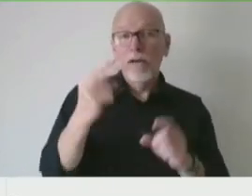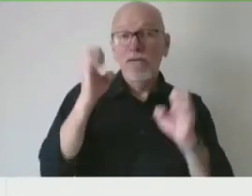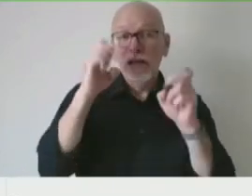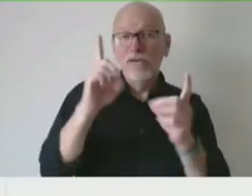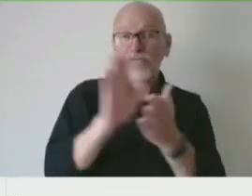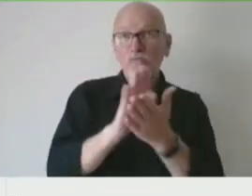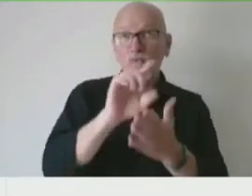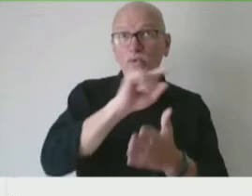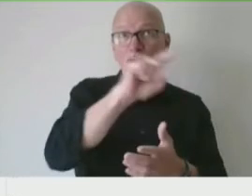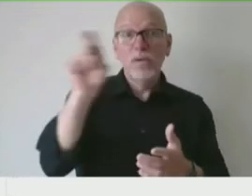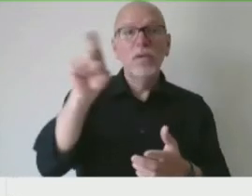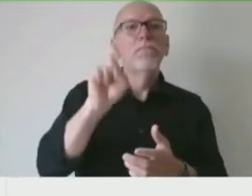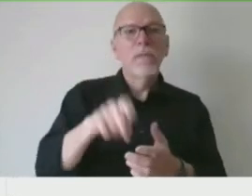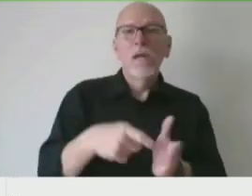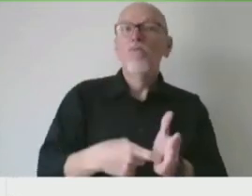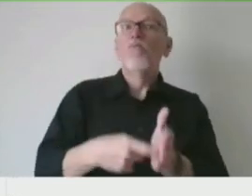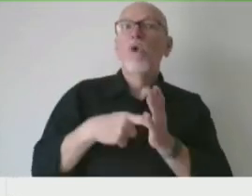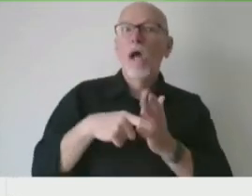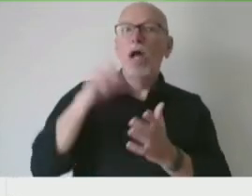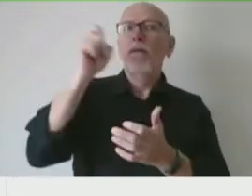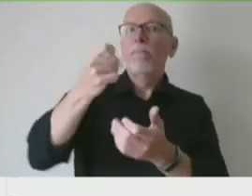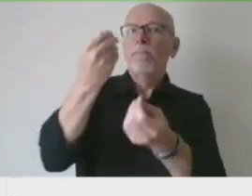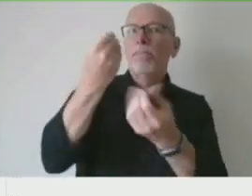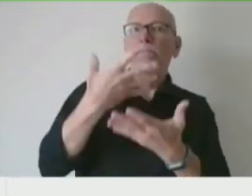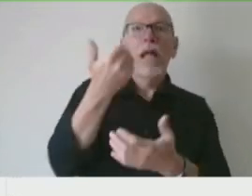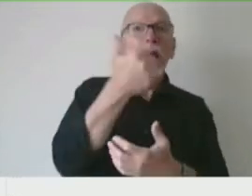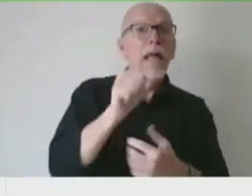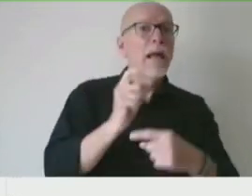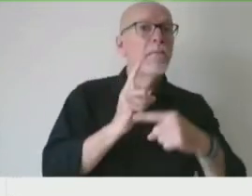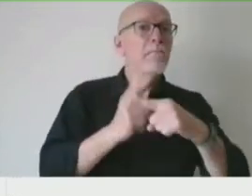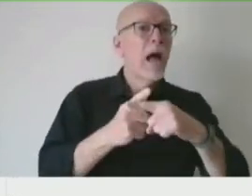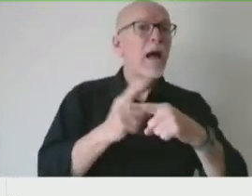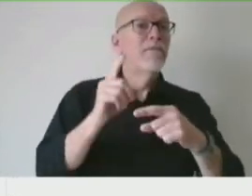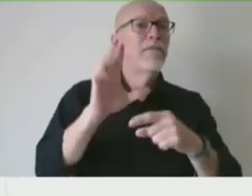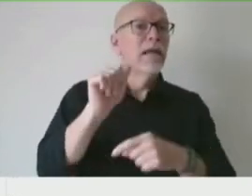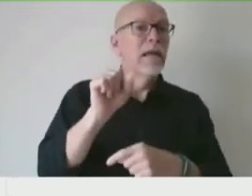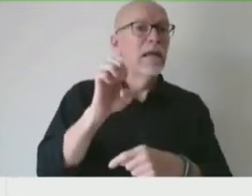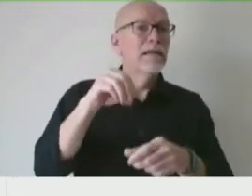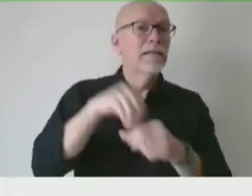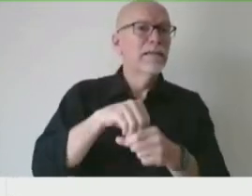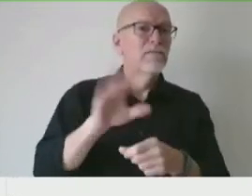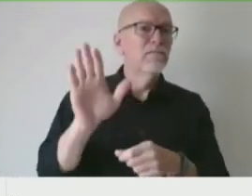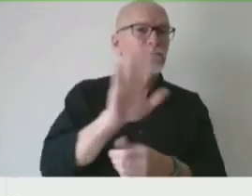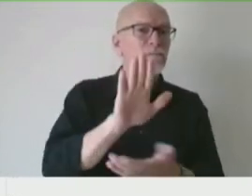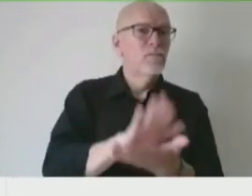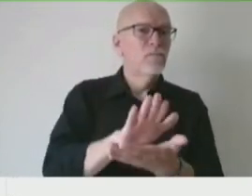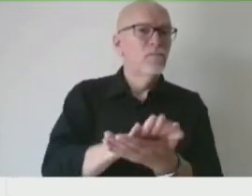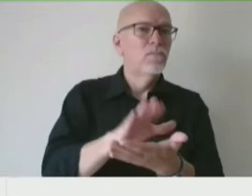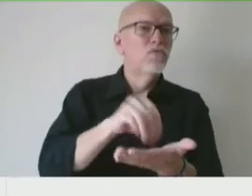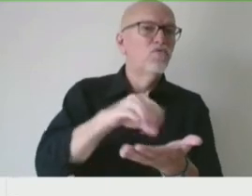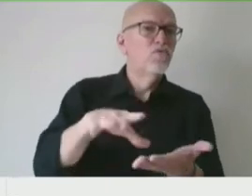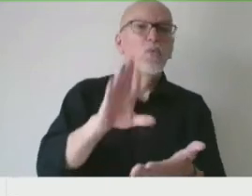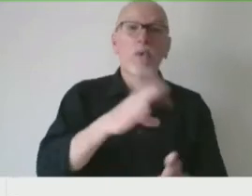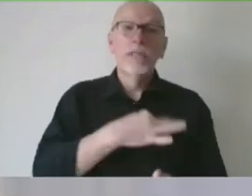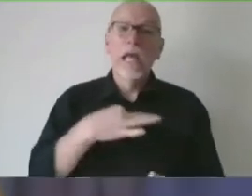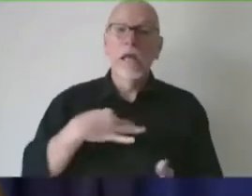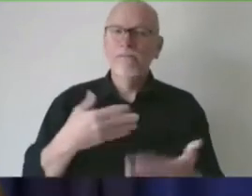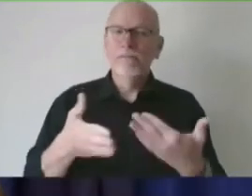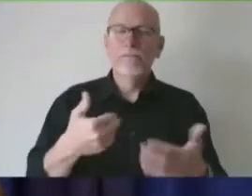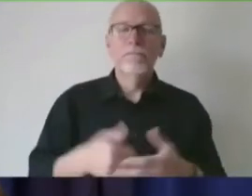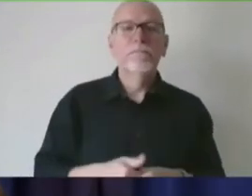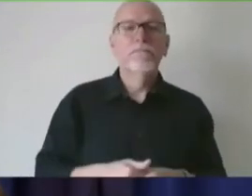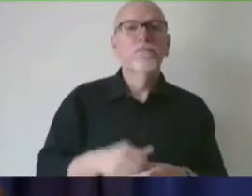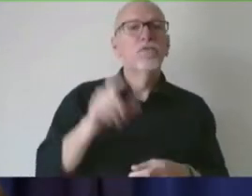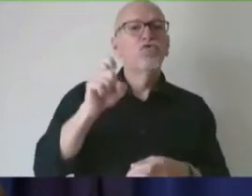institutions are required to report all known positive COVID-19 cases in students and staff. This should be